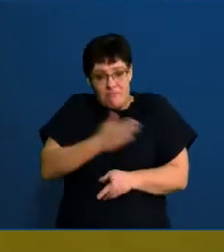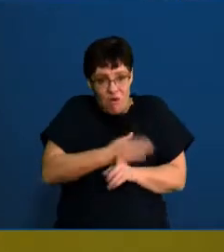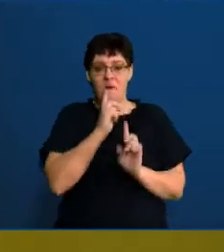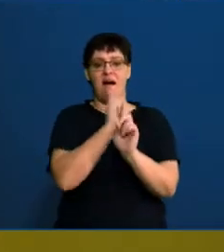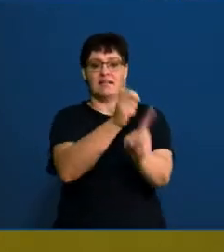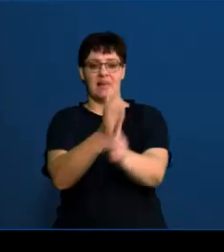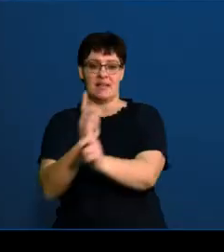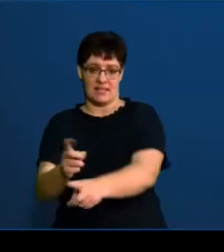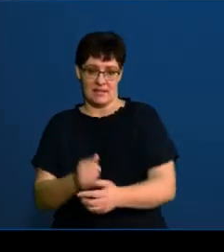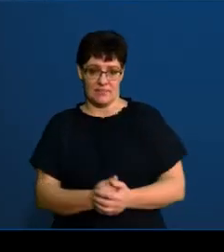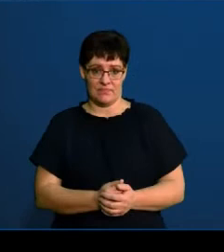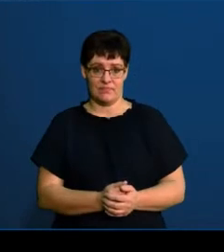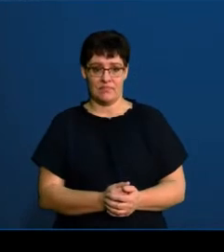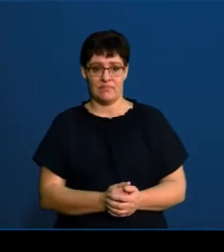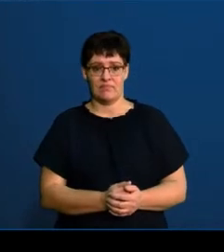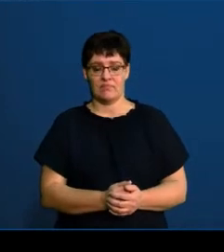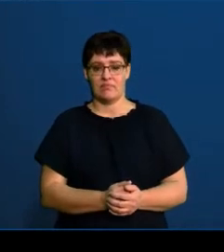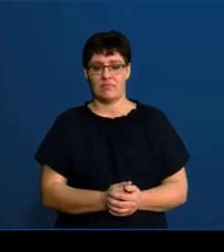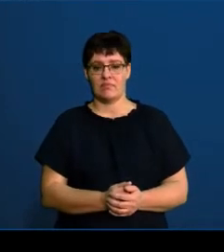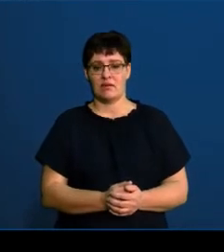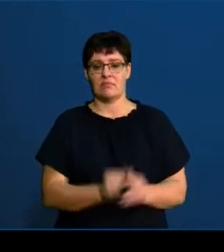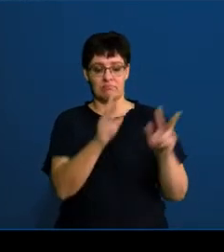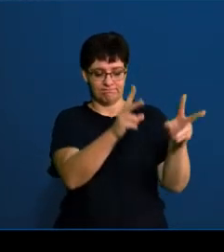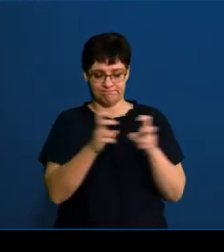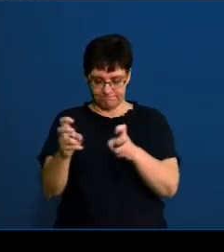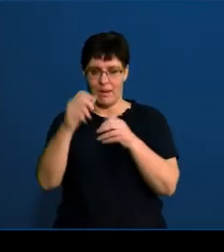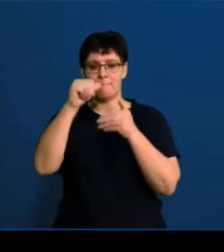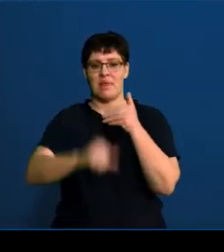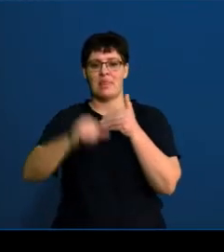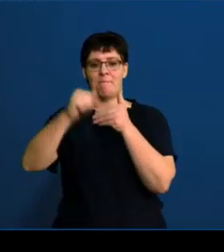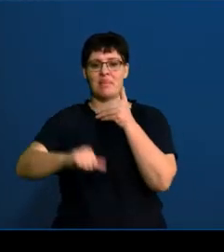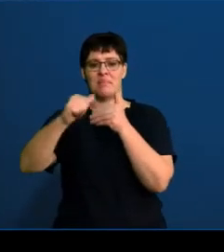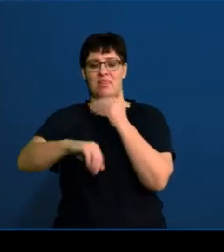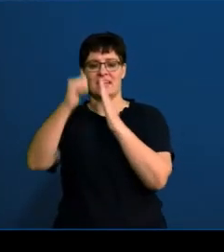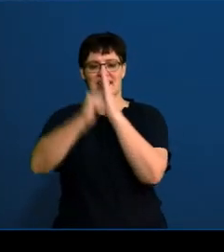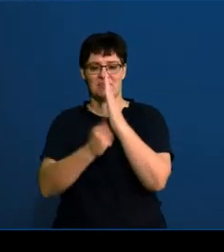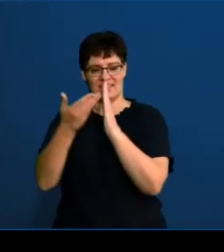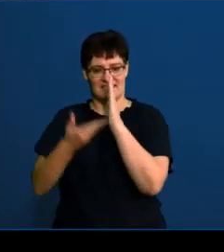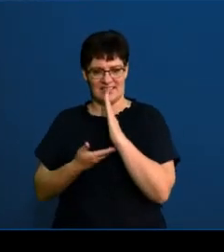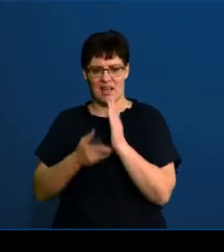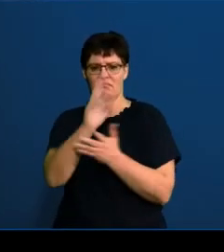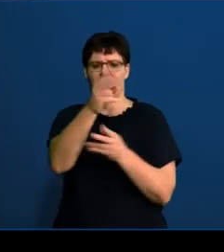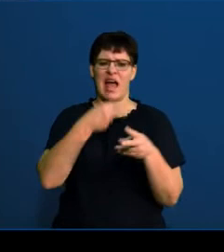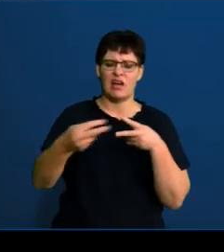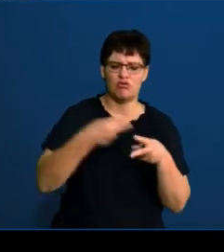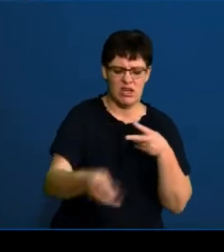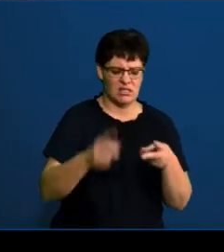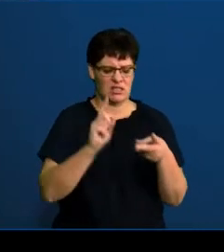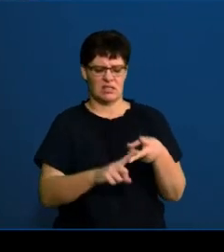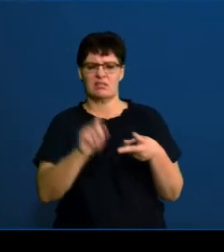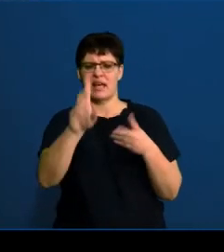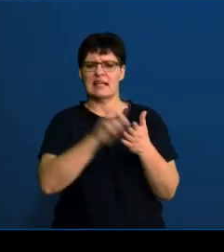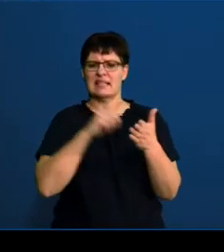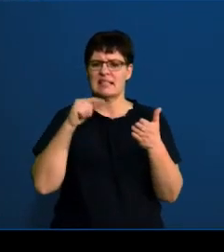questions. So, this is the extract from his monthly municipal statement. It gives you his address. It gives you a date and